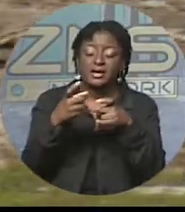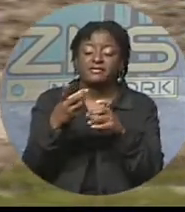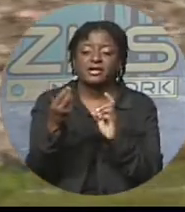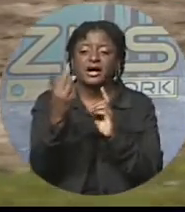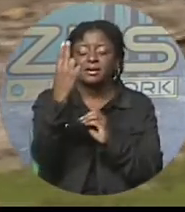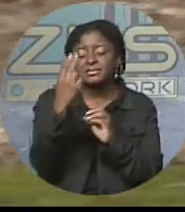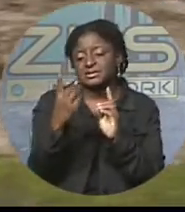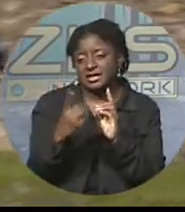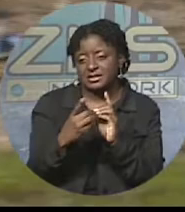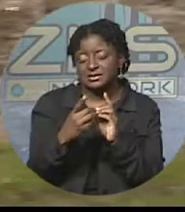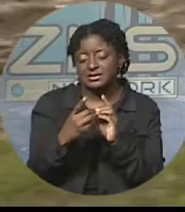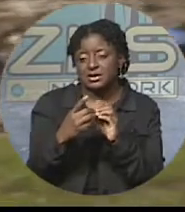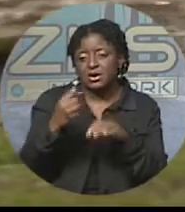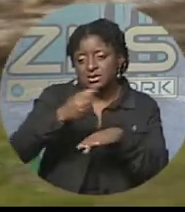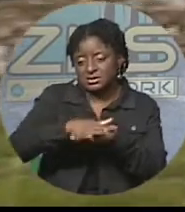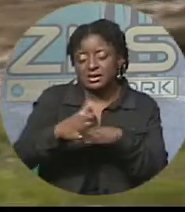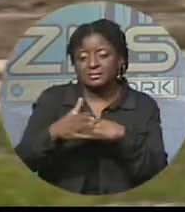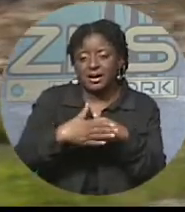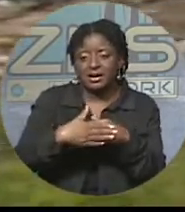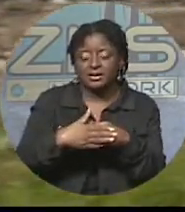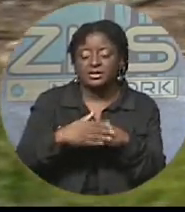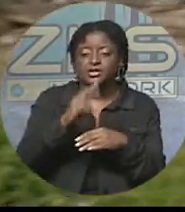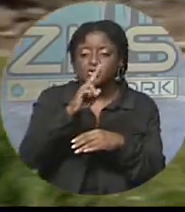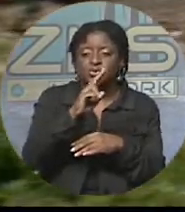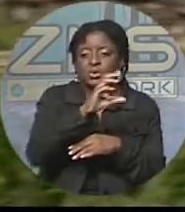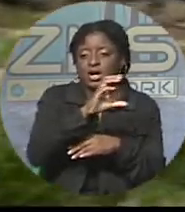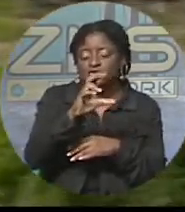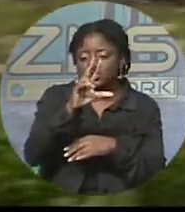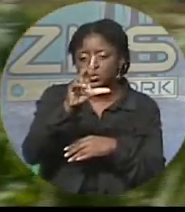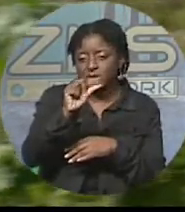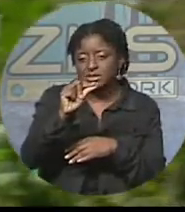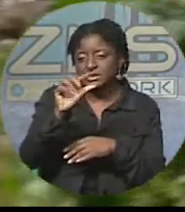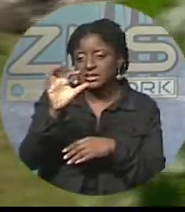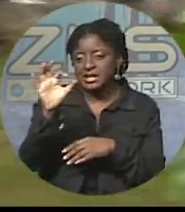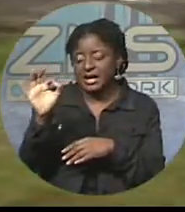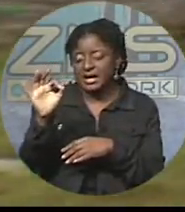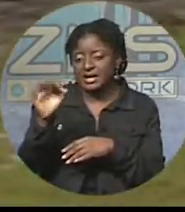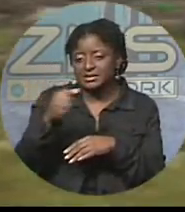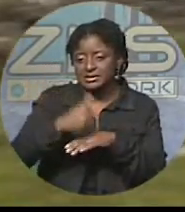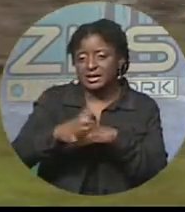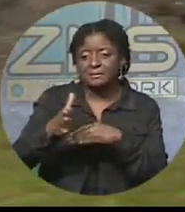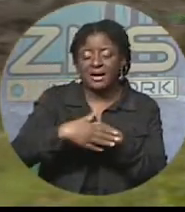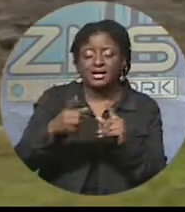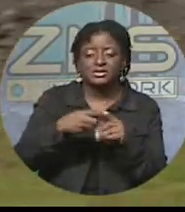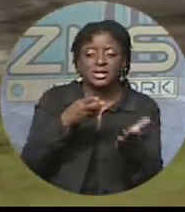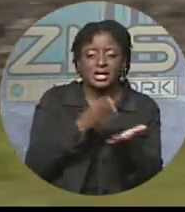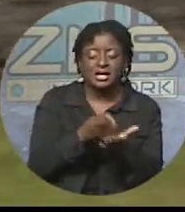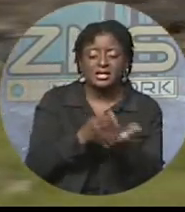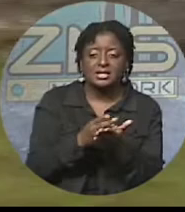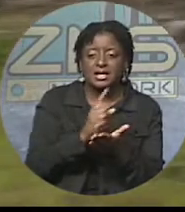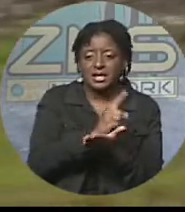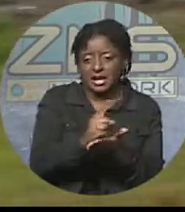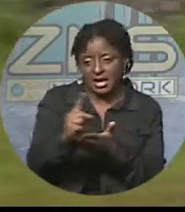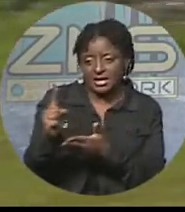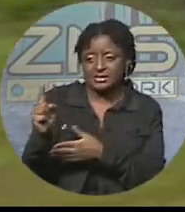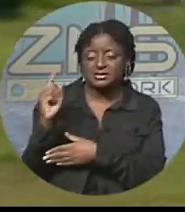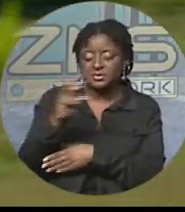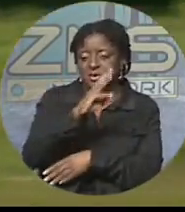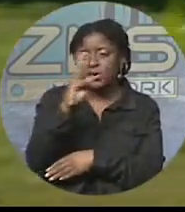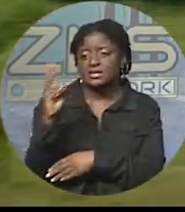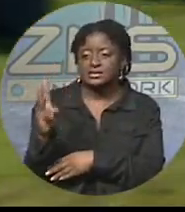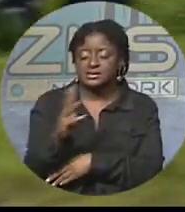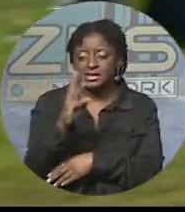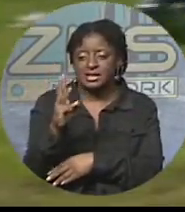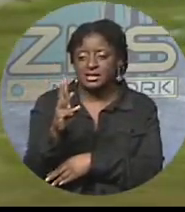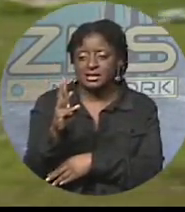the past week. We repatriated 229 last week Wednesday back to Haiti and Anama. Today is when